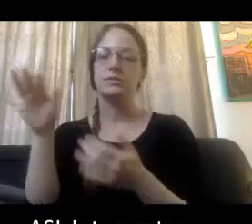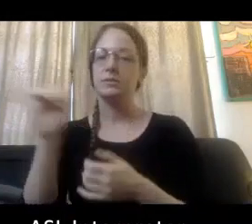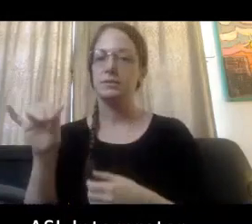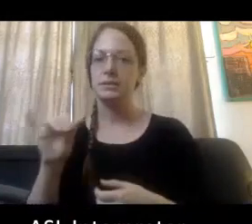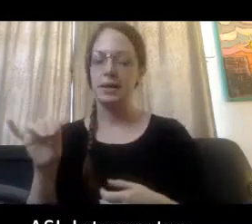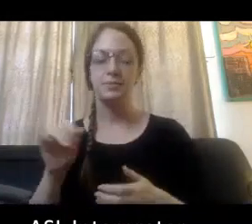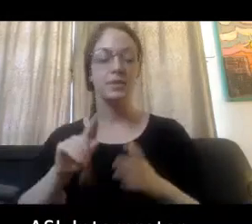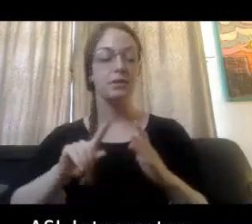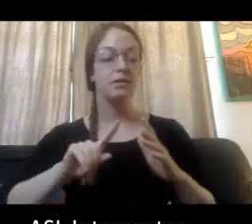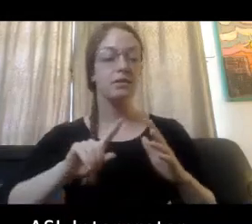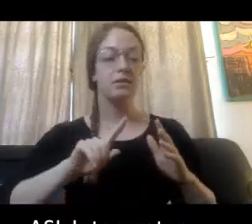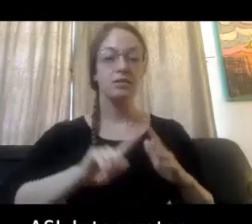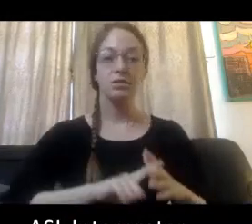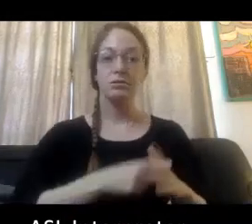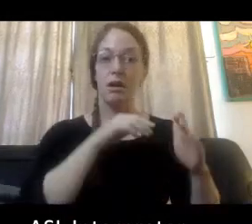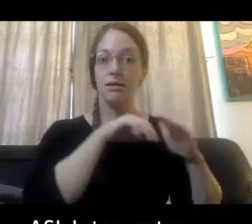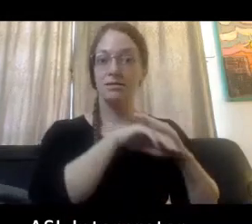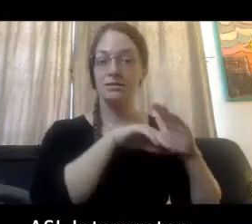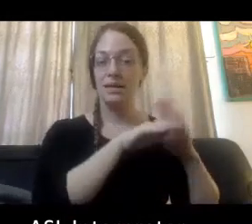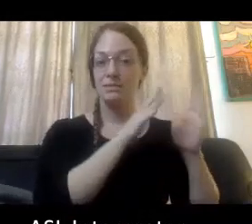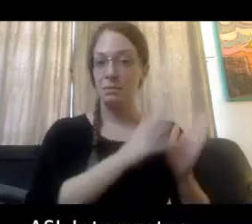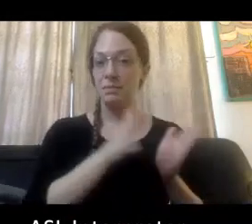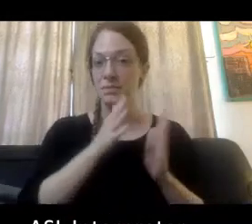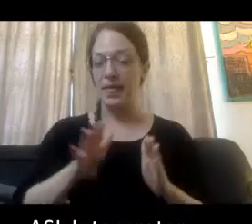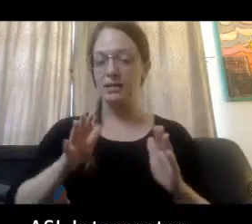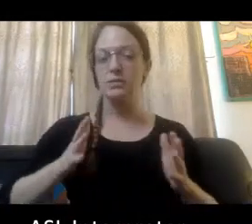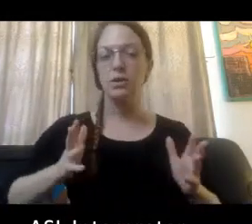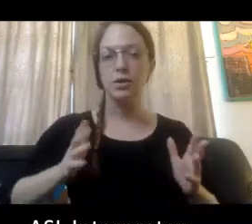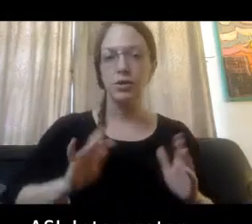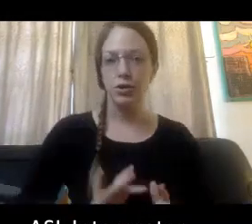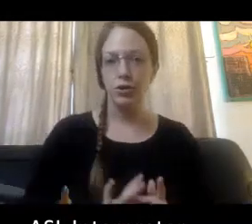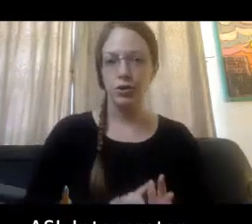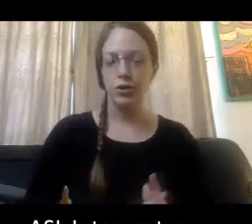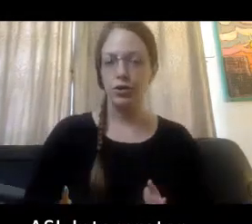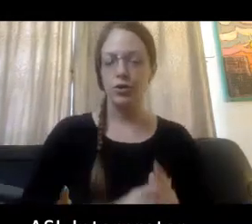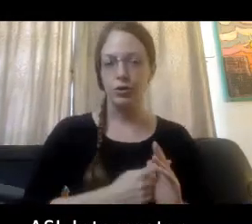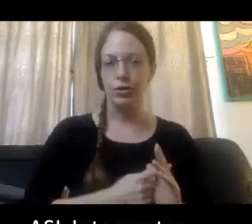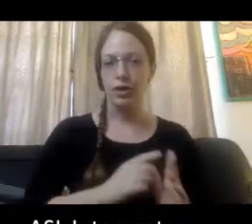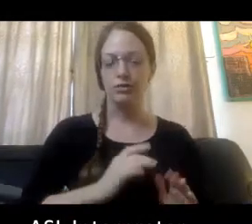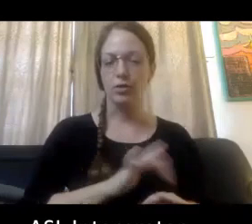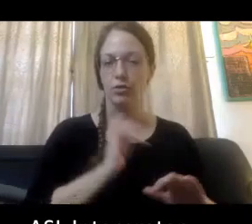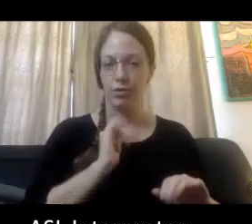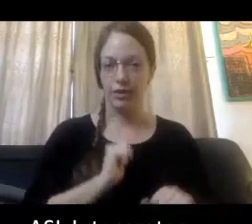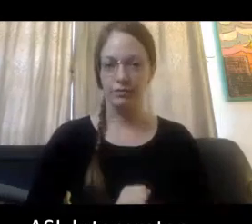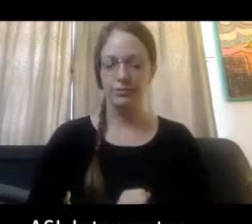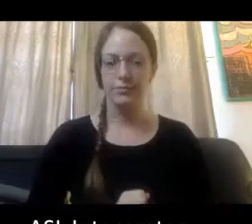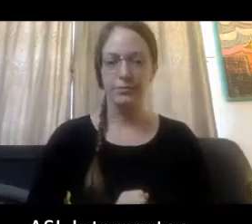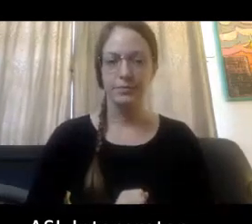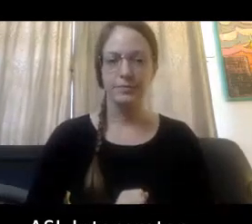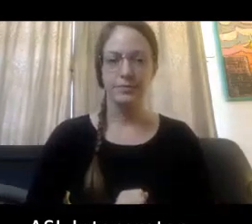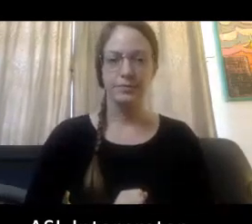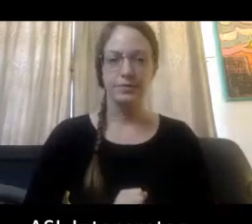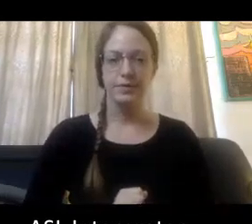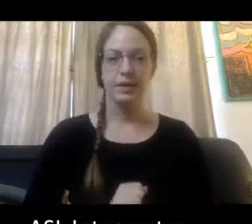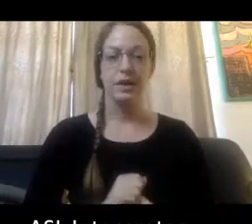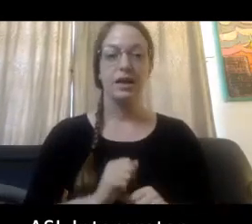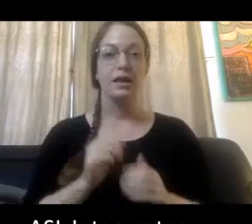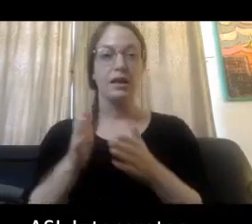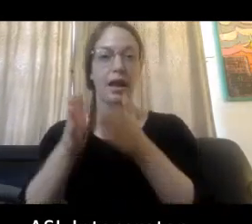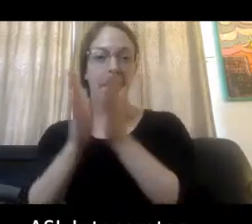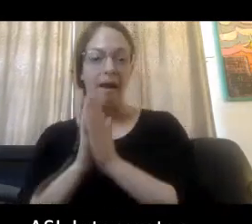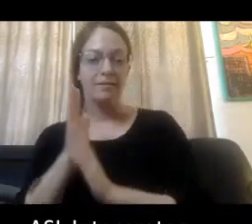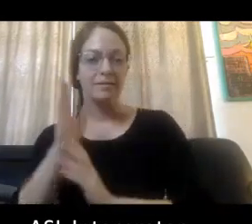on accessibility early, make it the driving focus. Also, to consult with people that are smarter than you are.